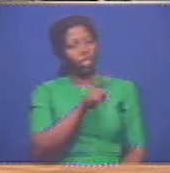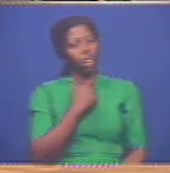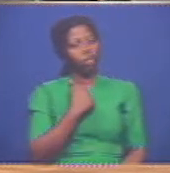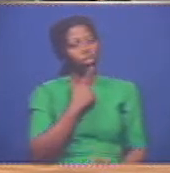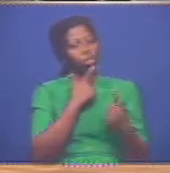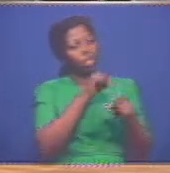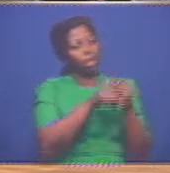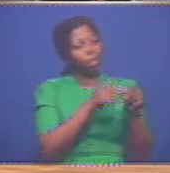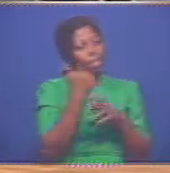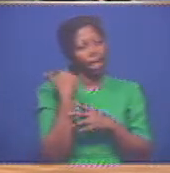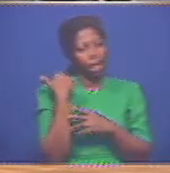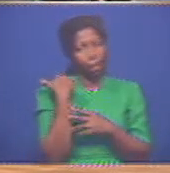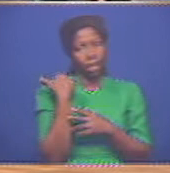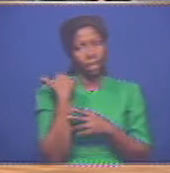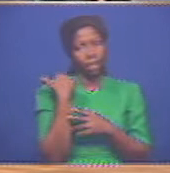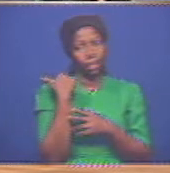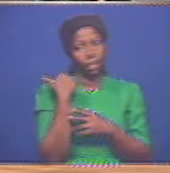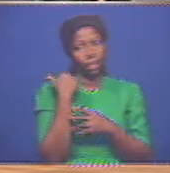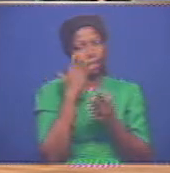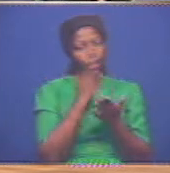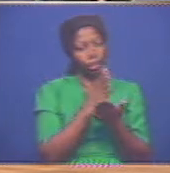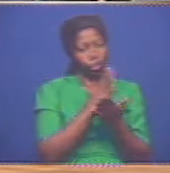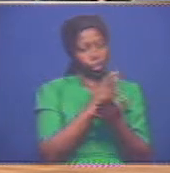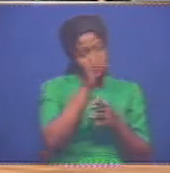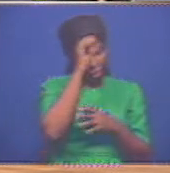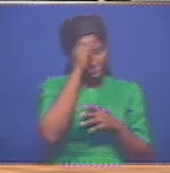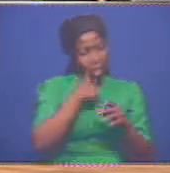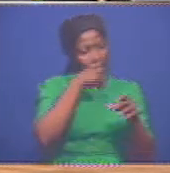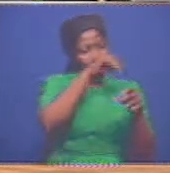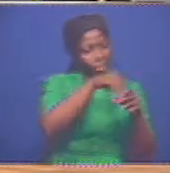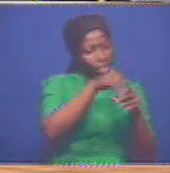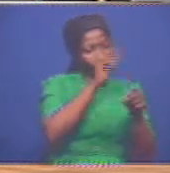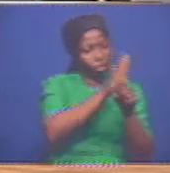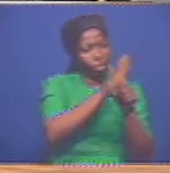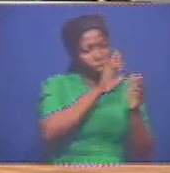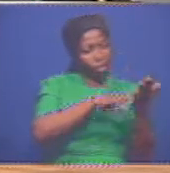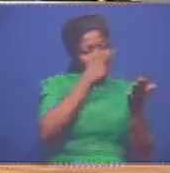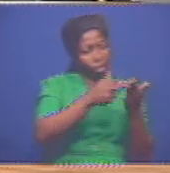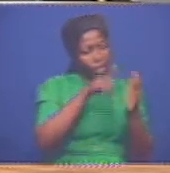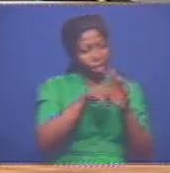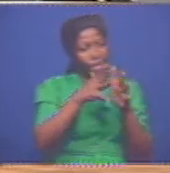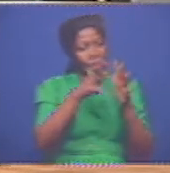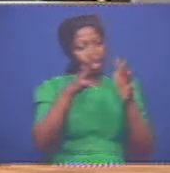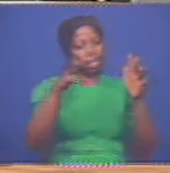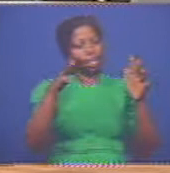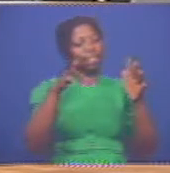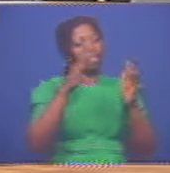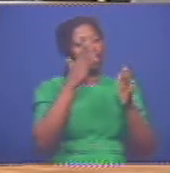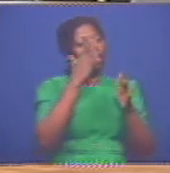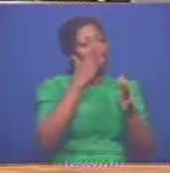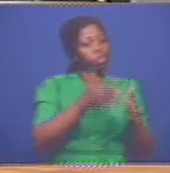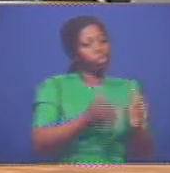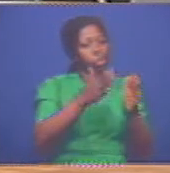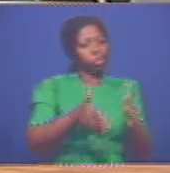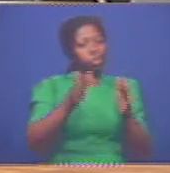of, and that is very true, you know, the government has invested massive resources, you know, in the expansion of infrastructure in